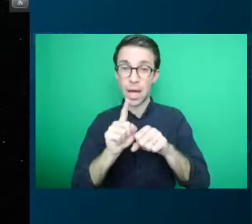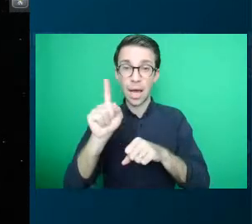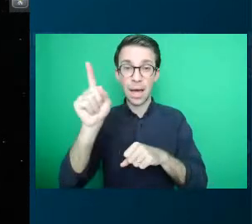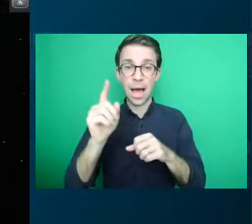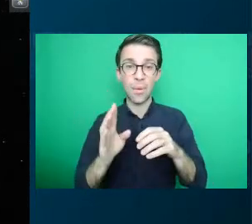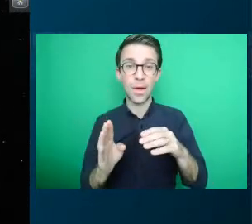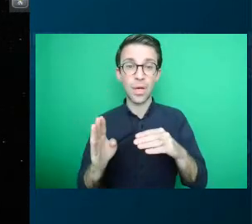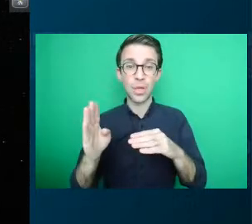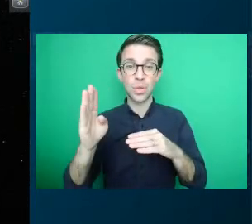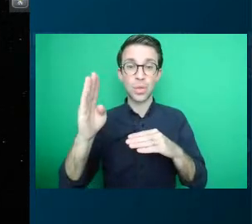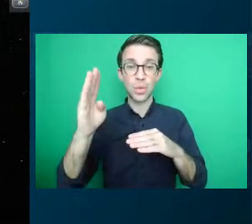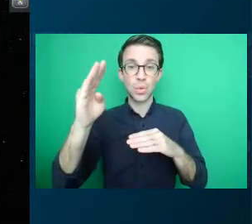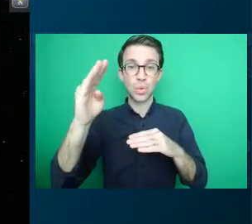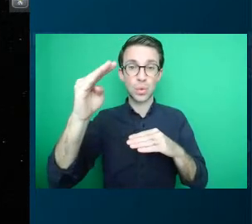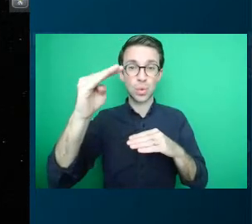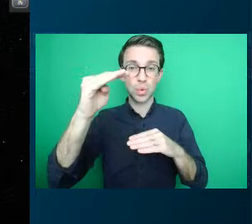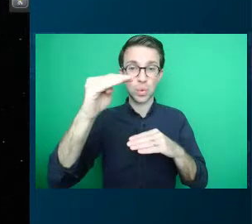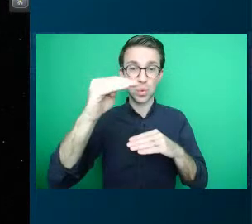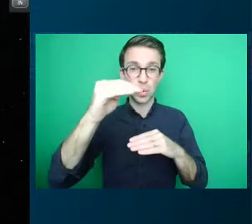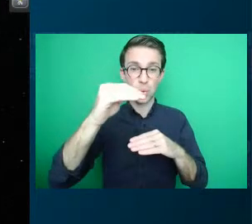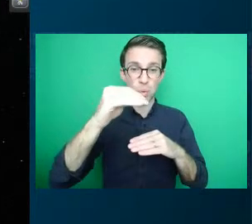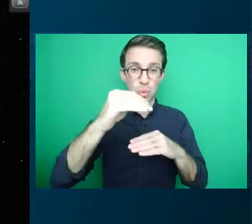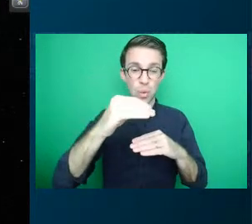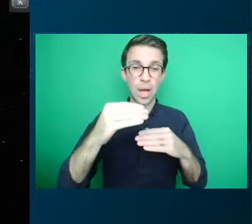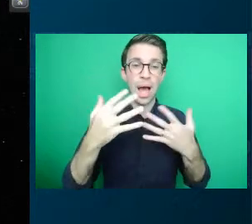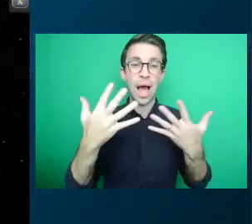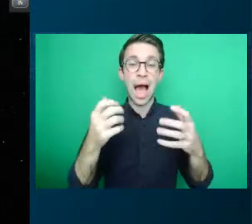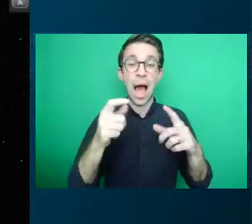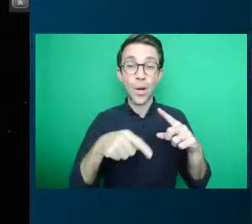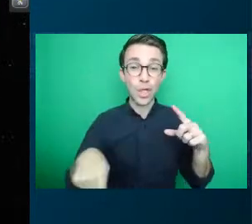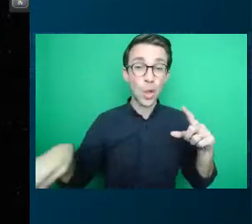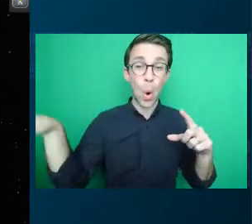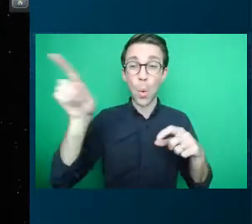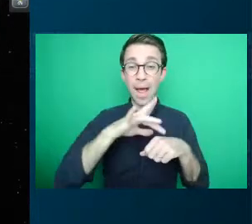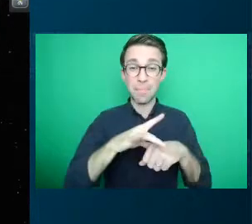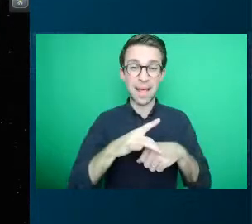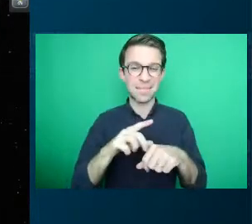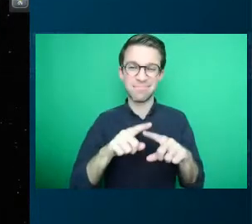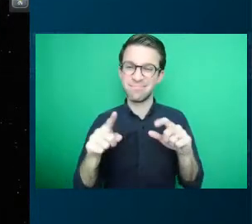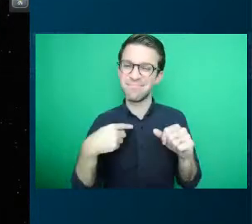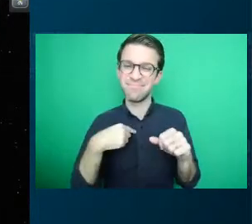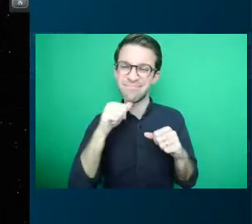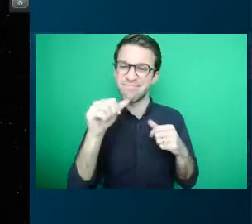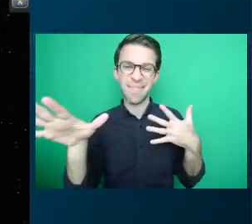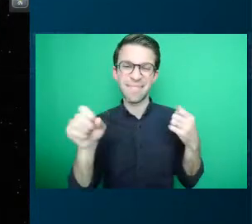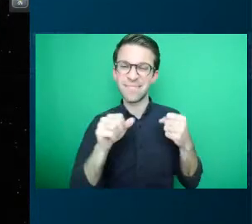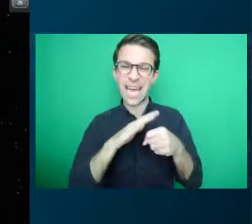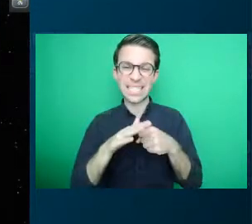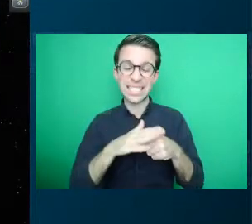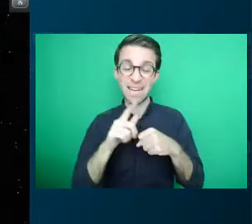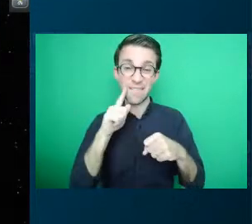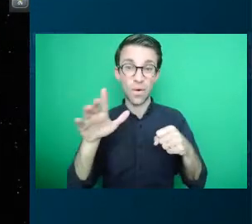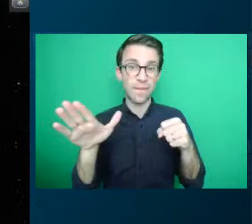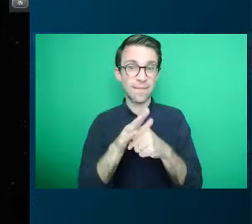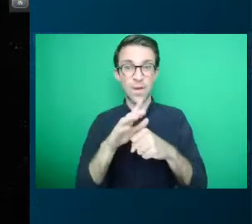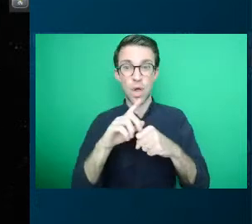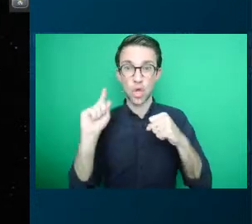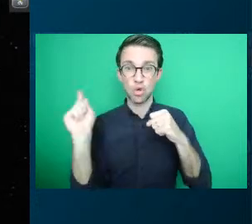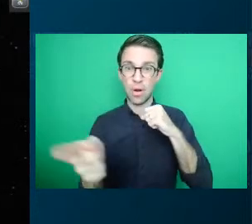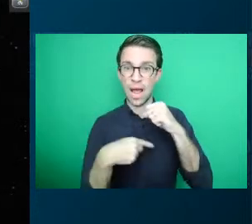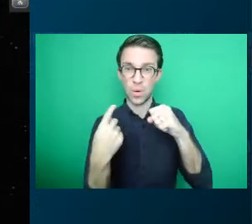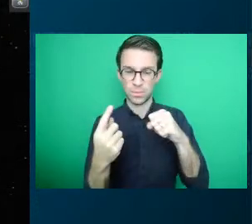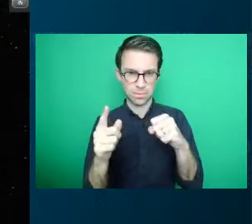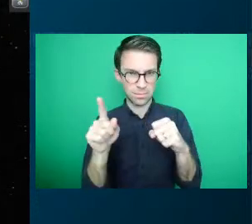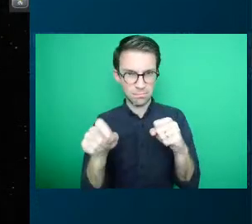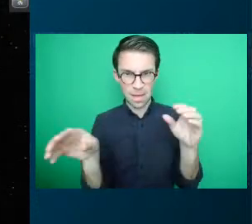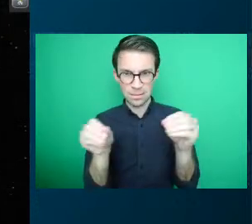but I also fell back down again. And I tried to go around the planet, but I didn't get going quite fast enough. I need to get going a lot